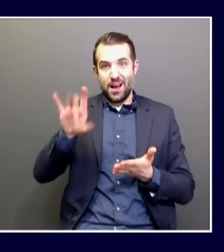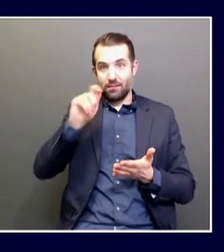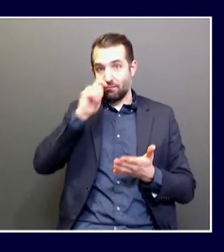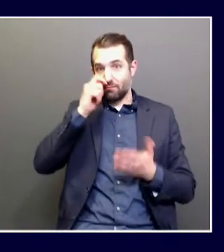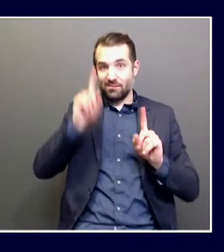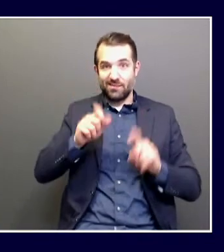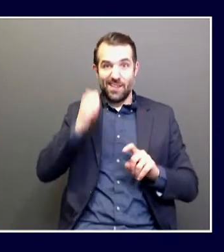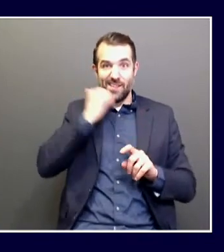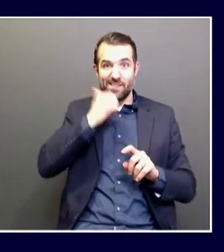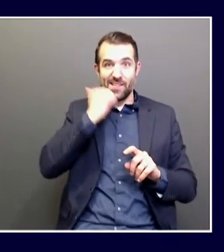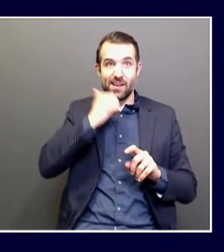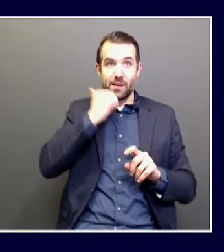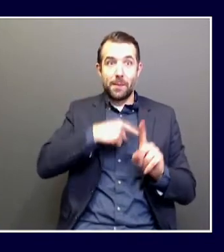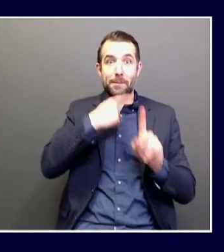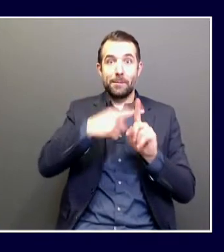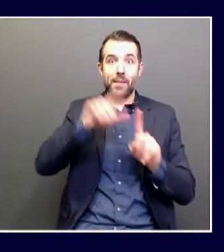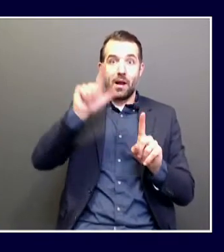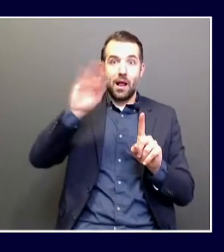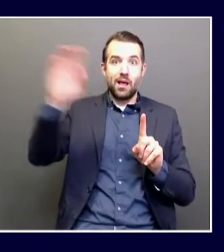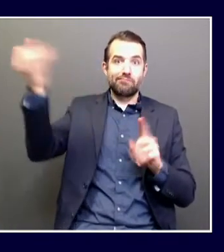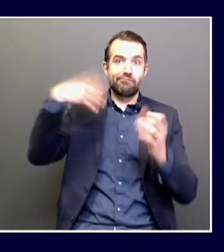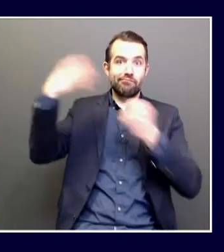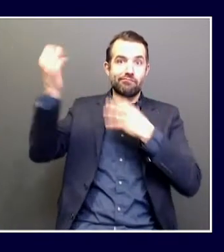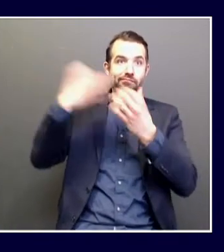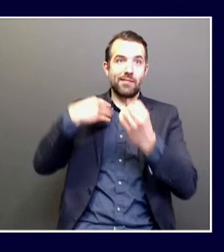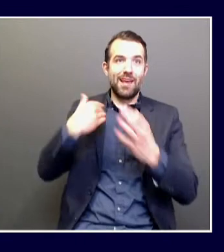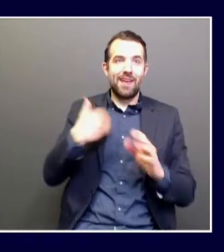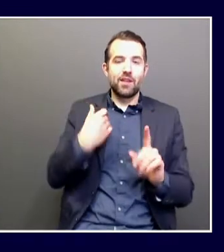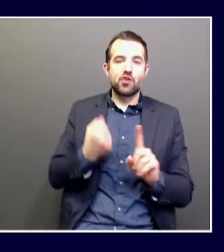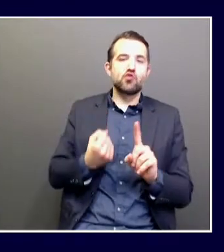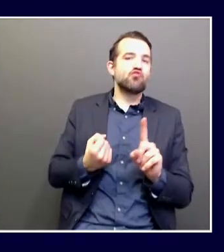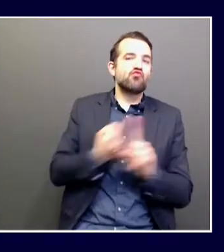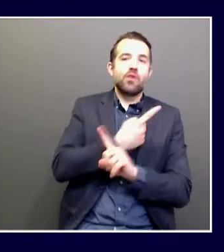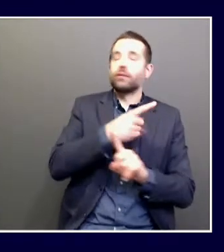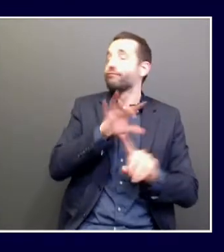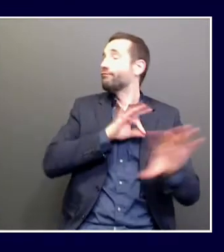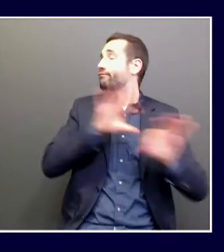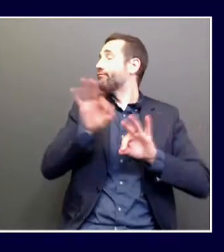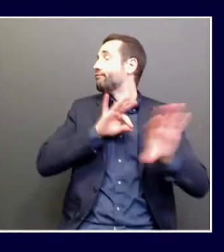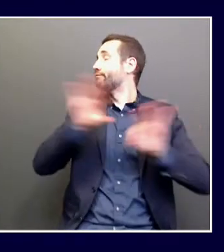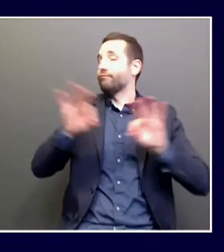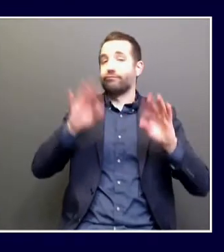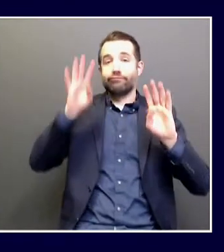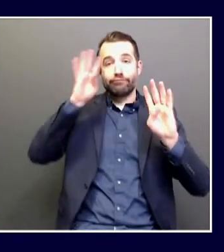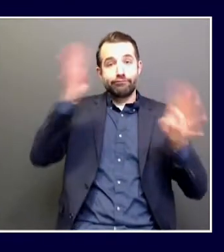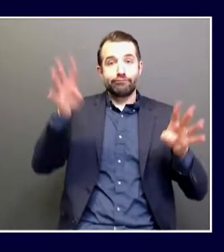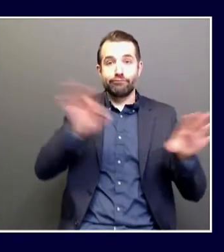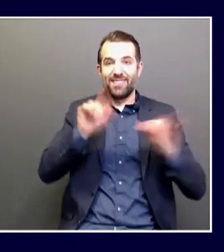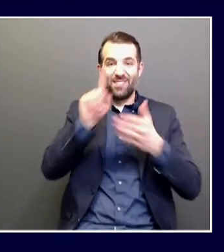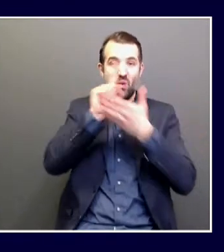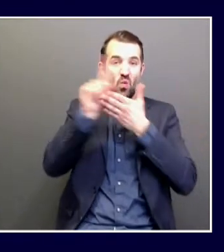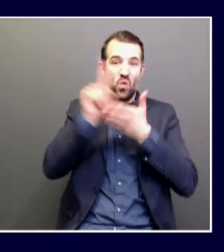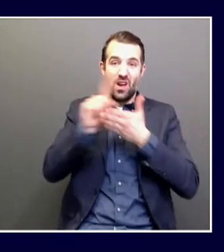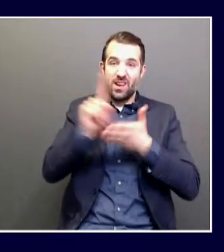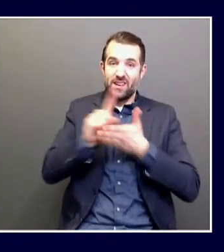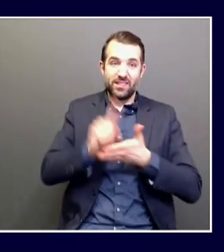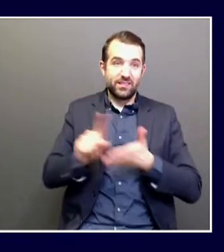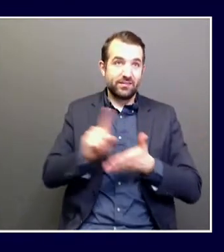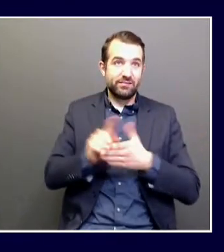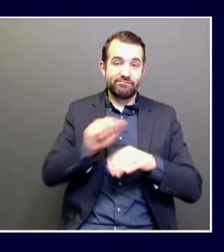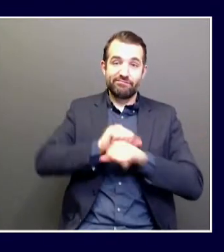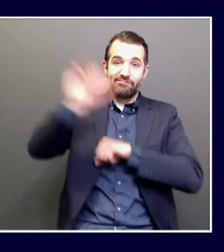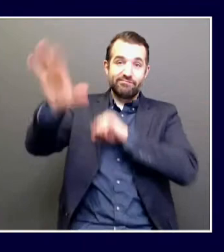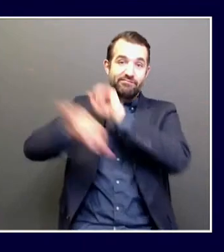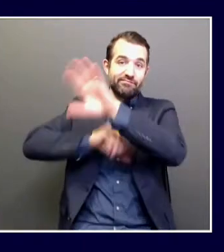representative sample of those positives every single week and send those to the Jackson Laboratories. That process